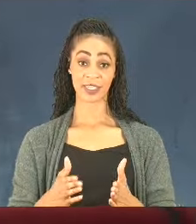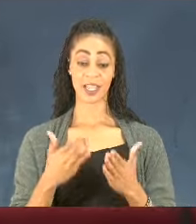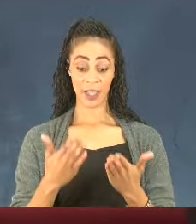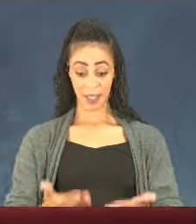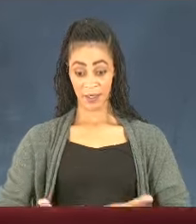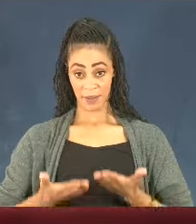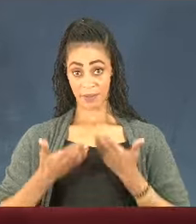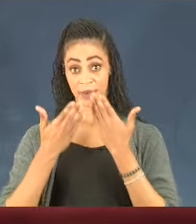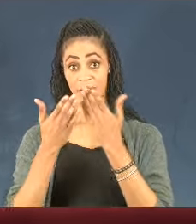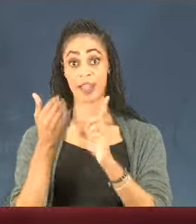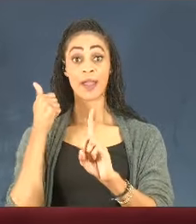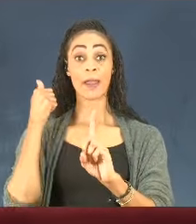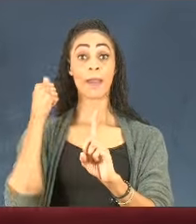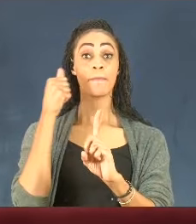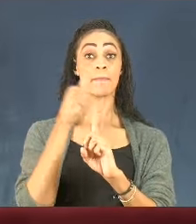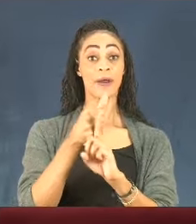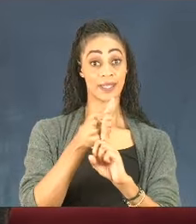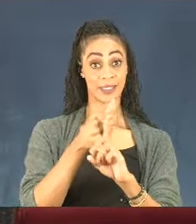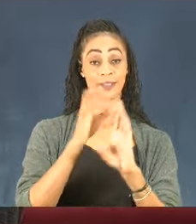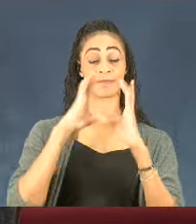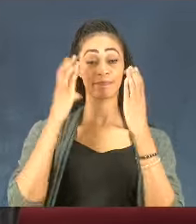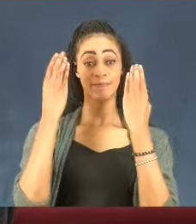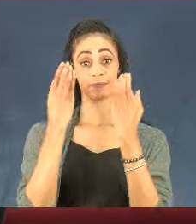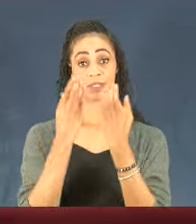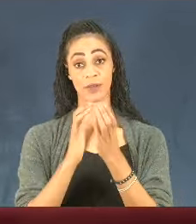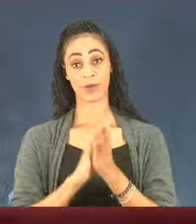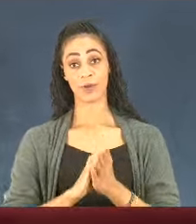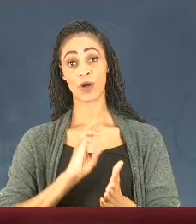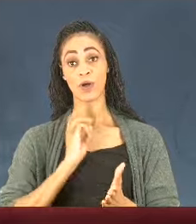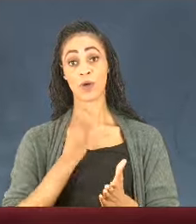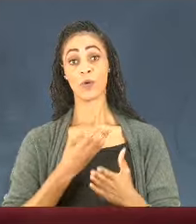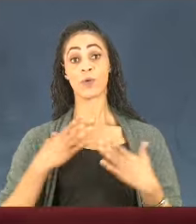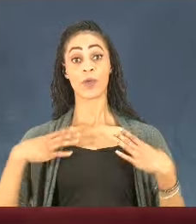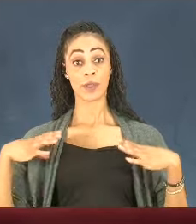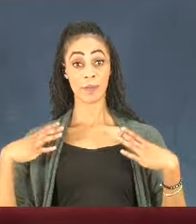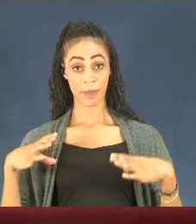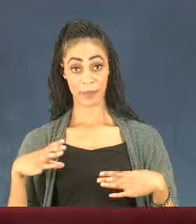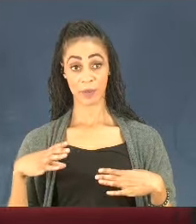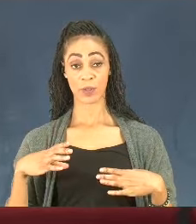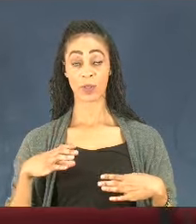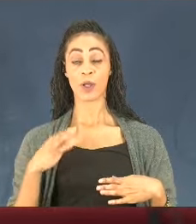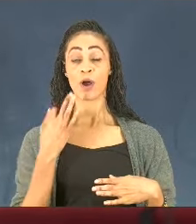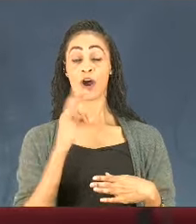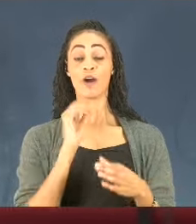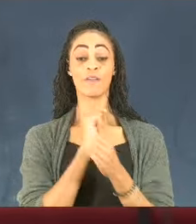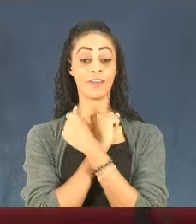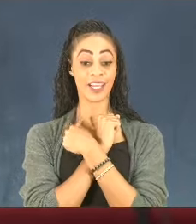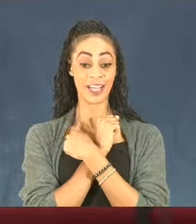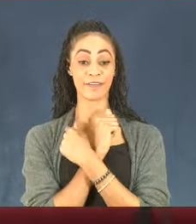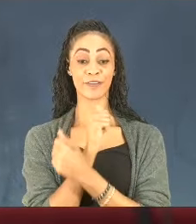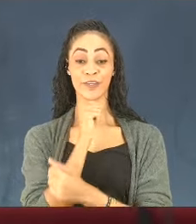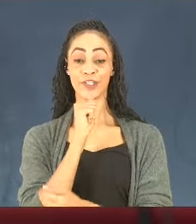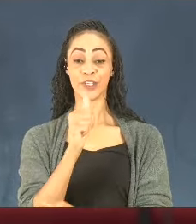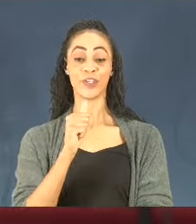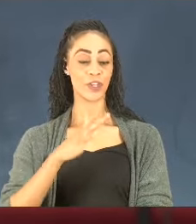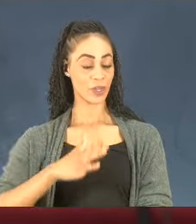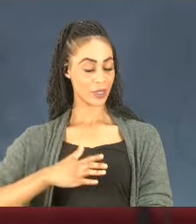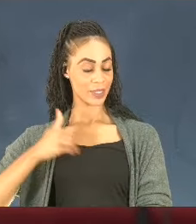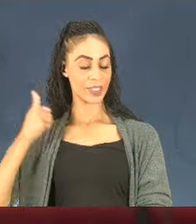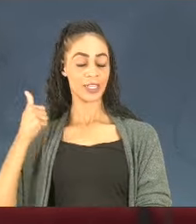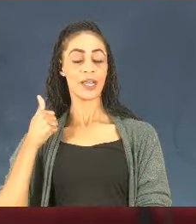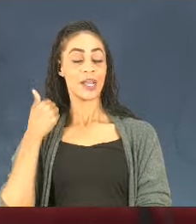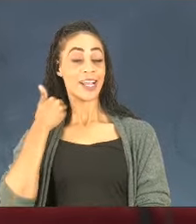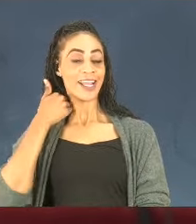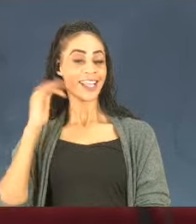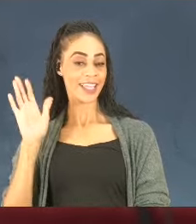we play the role of a preservative. We are people of love instead of hate. Amen. We are people of